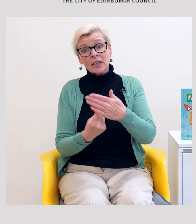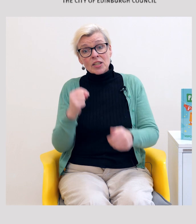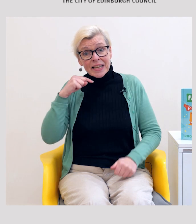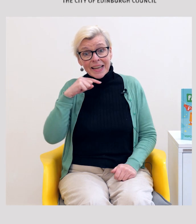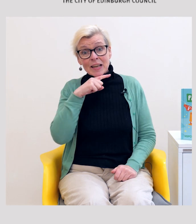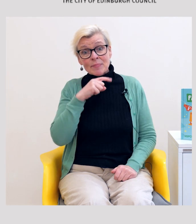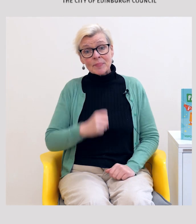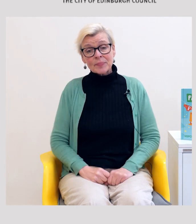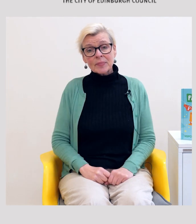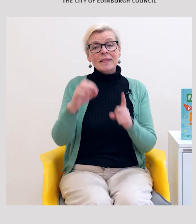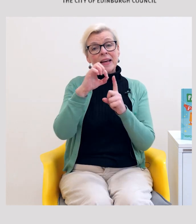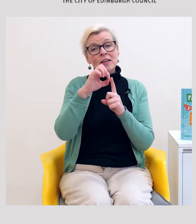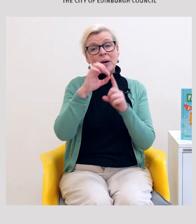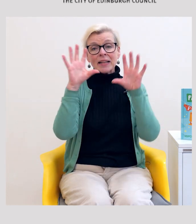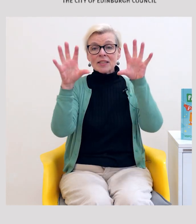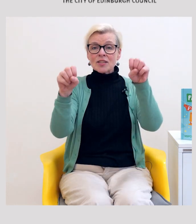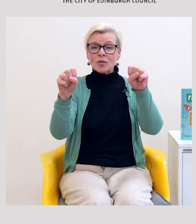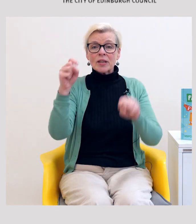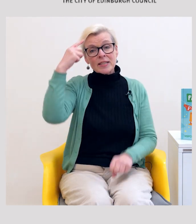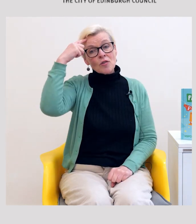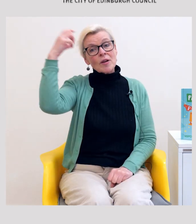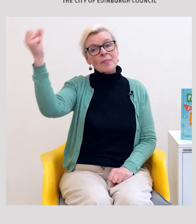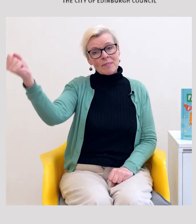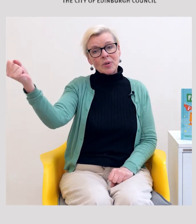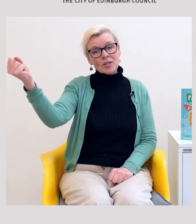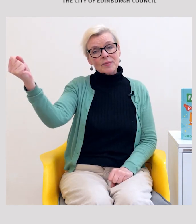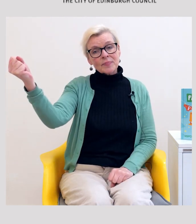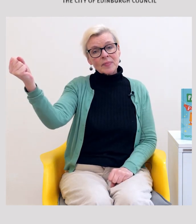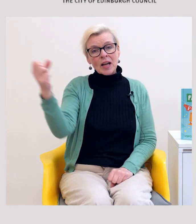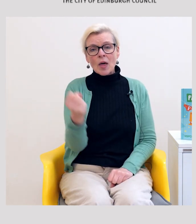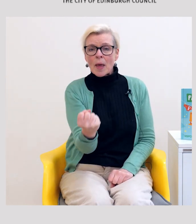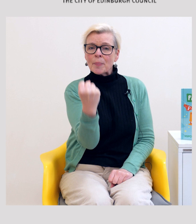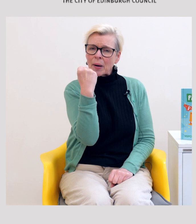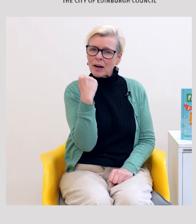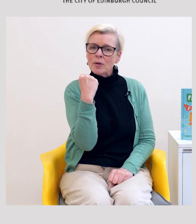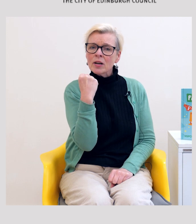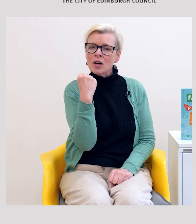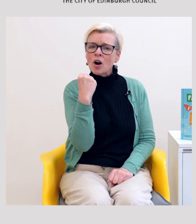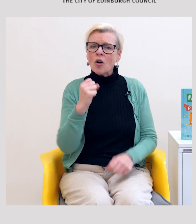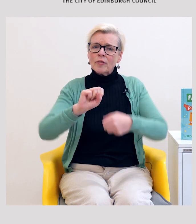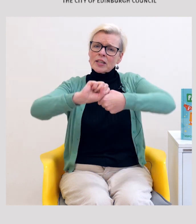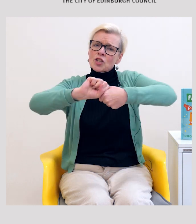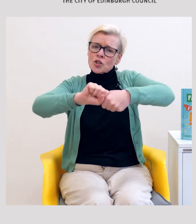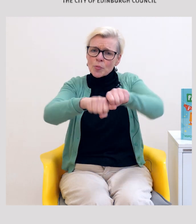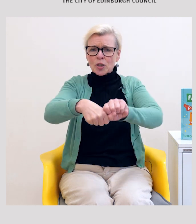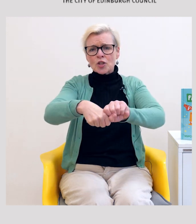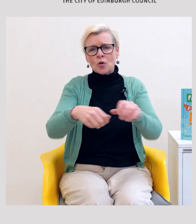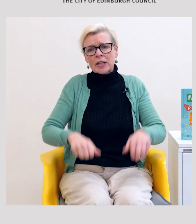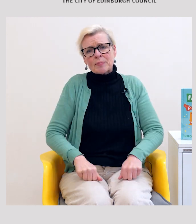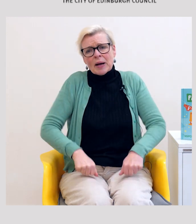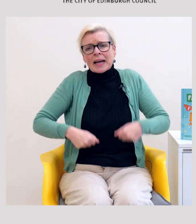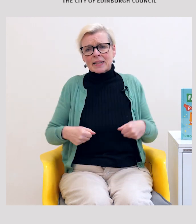only to him. Then Pantosaurus remembers the power of his